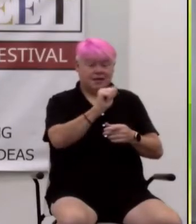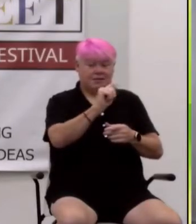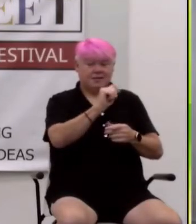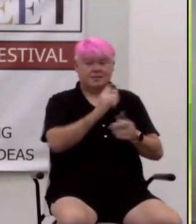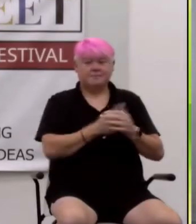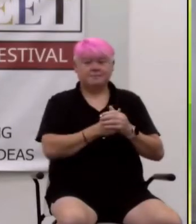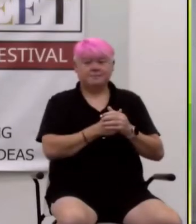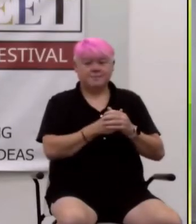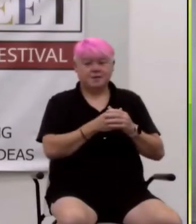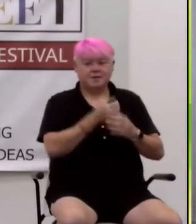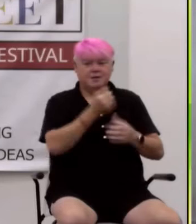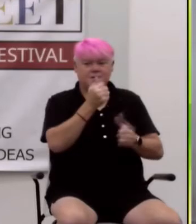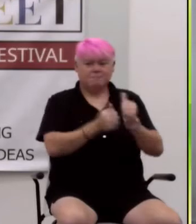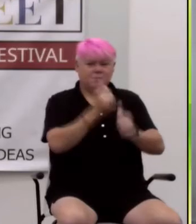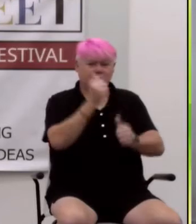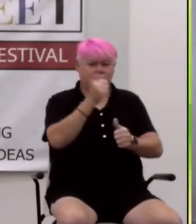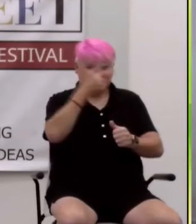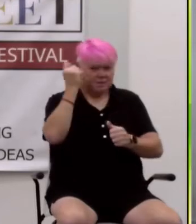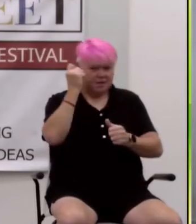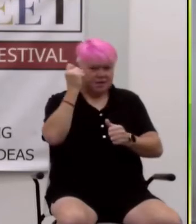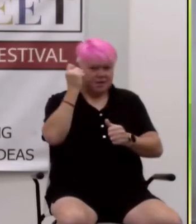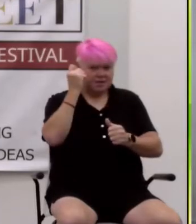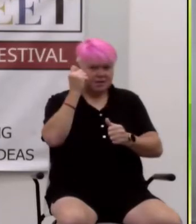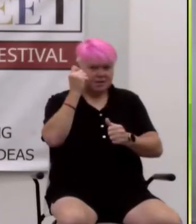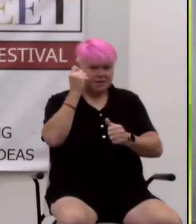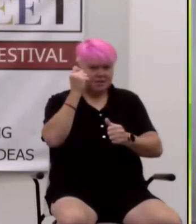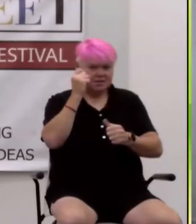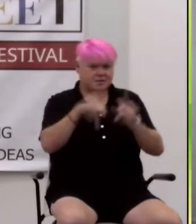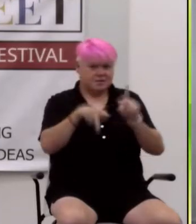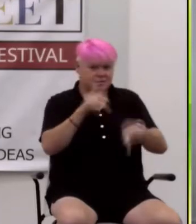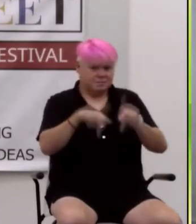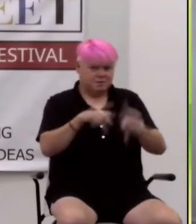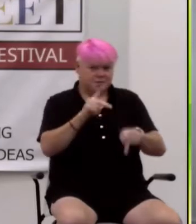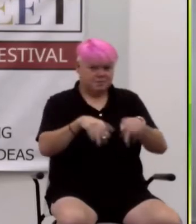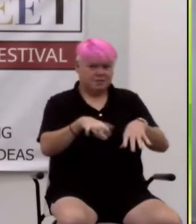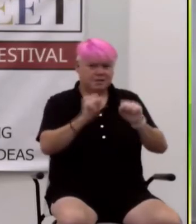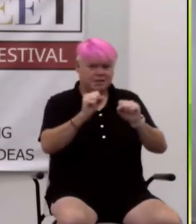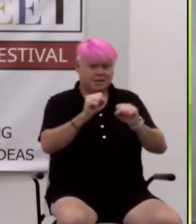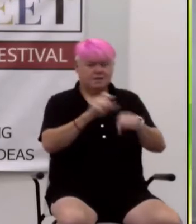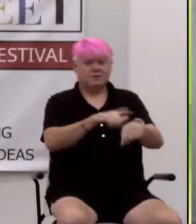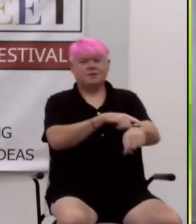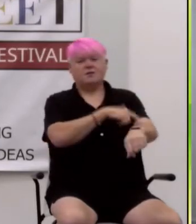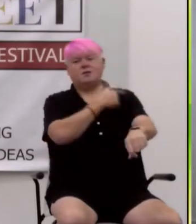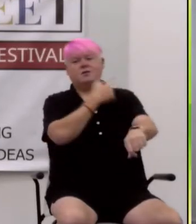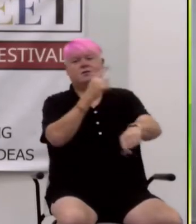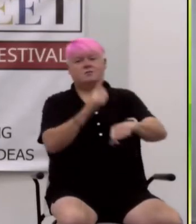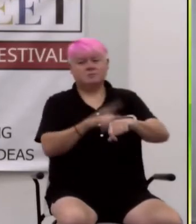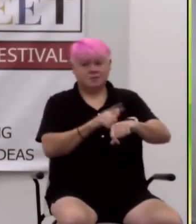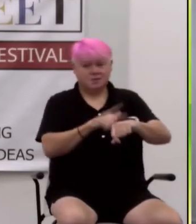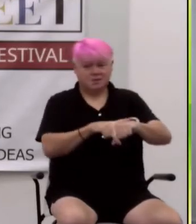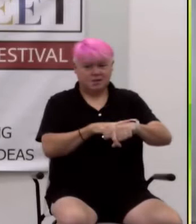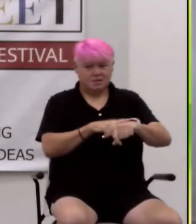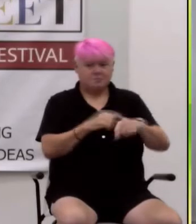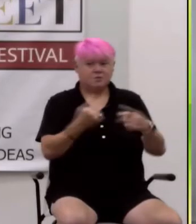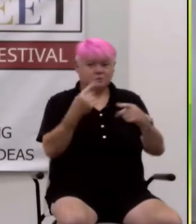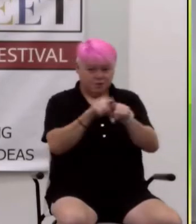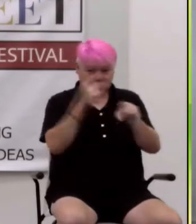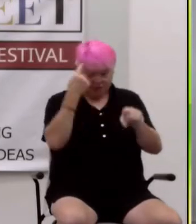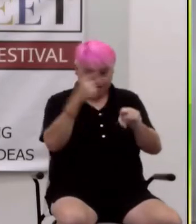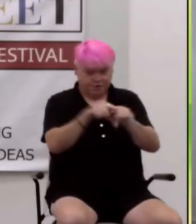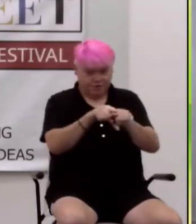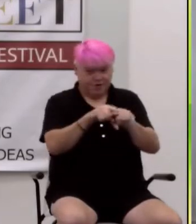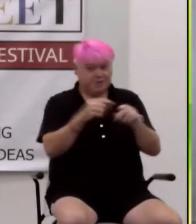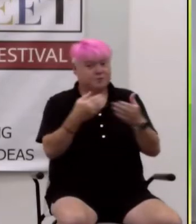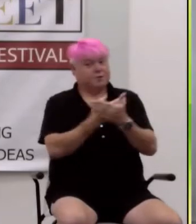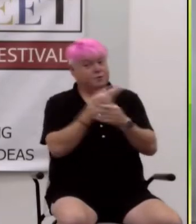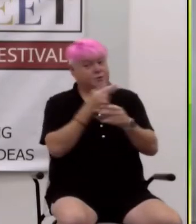mostly because I think locals often take a long time to agree to a new name,